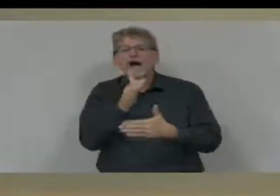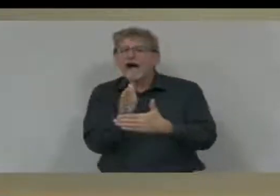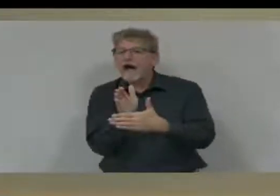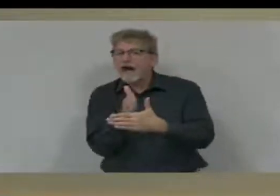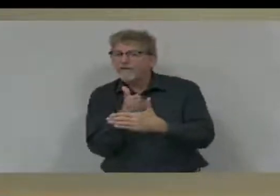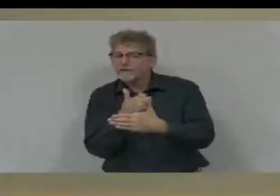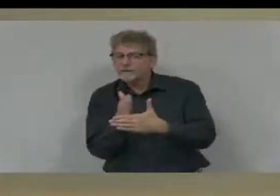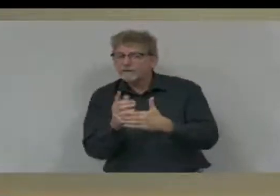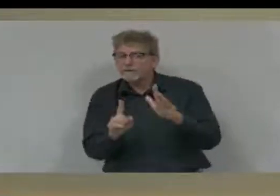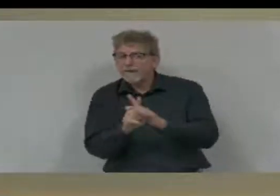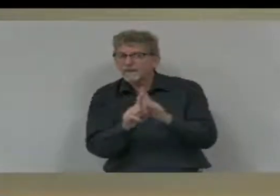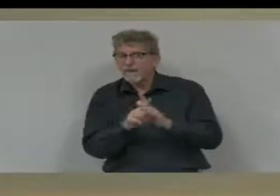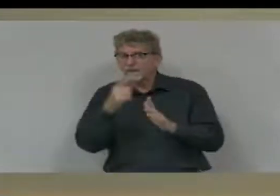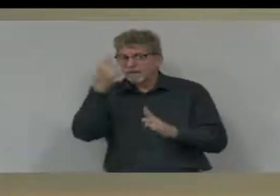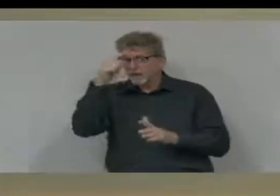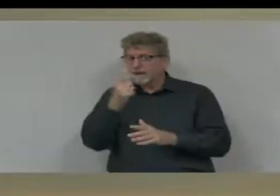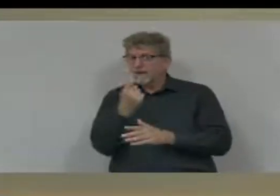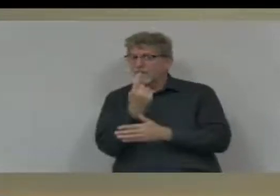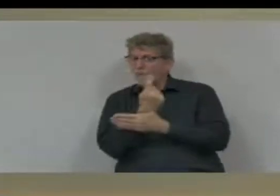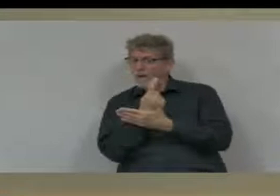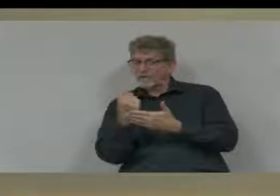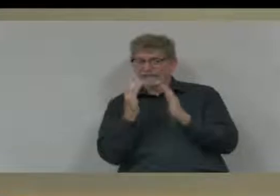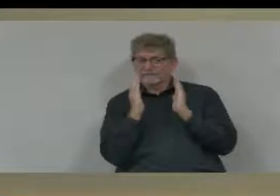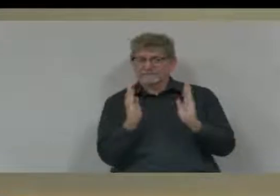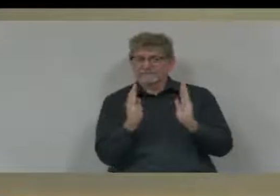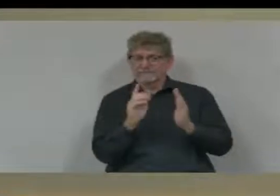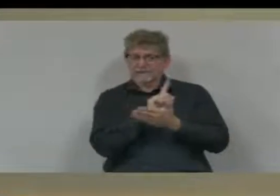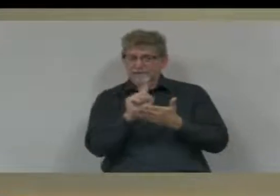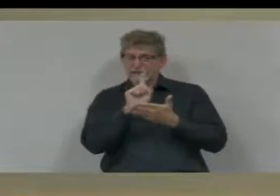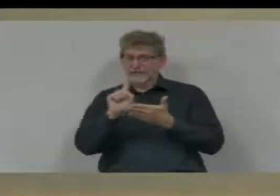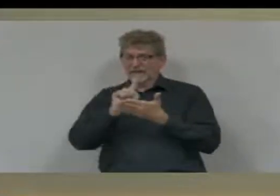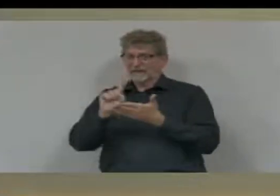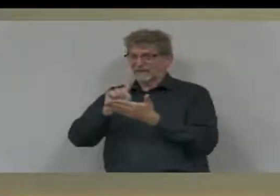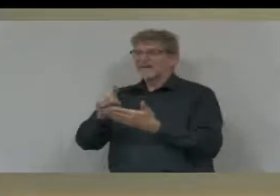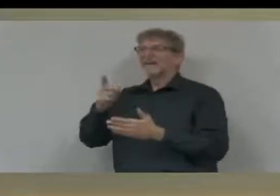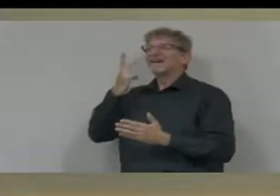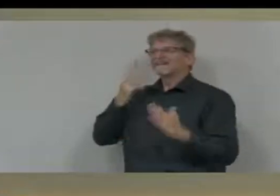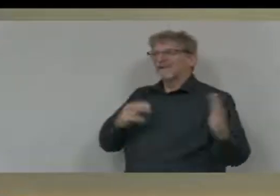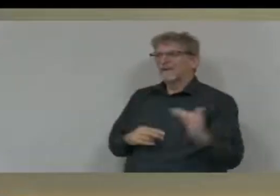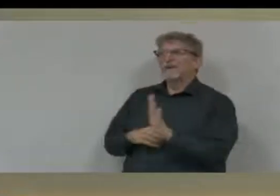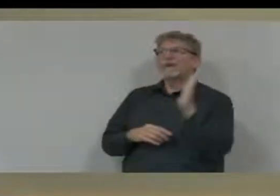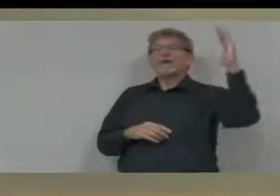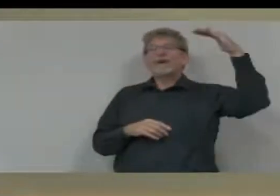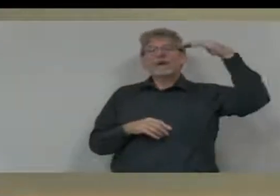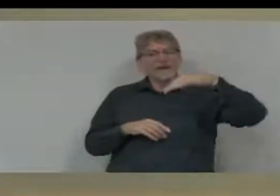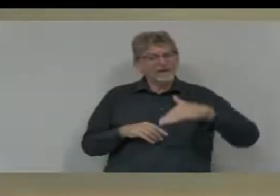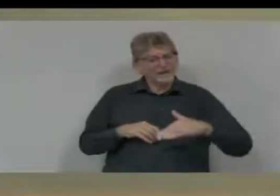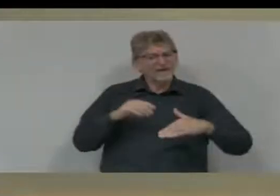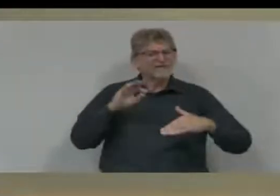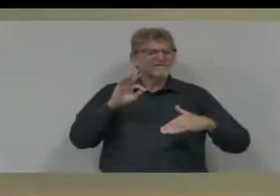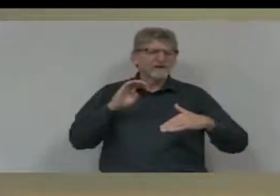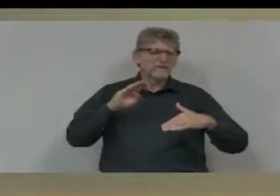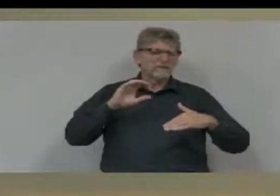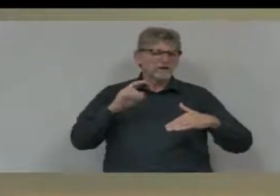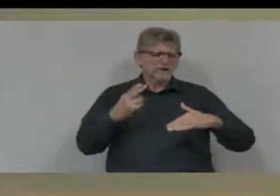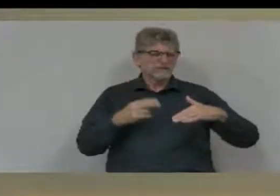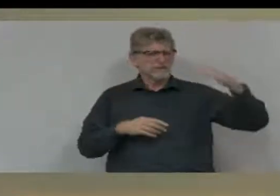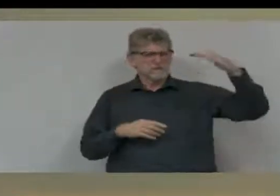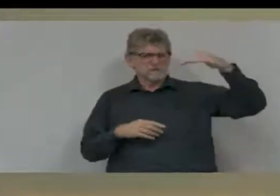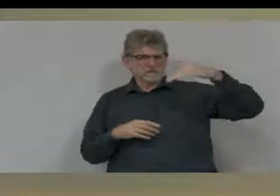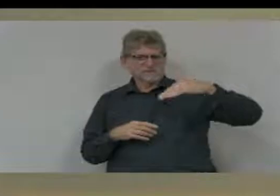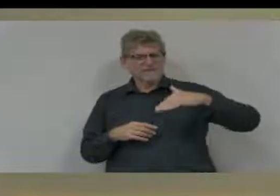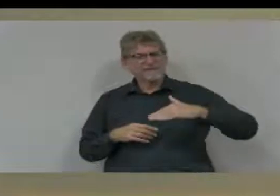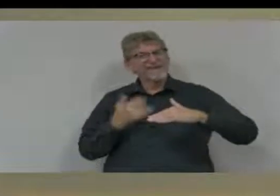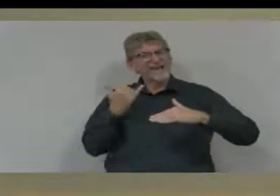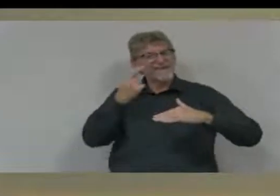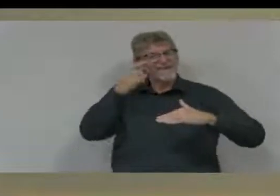number decreased significantly during January, February, and March, but has increased recently in